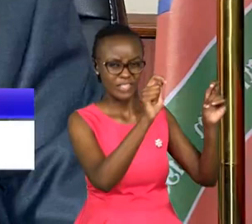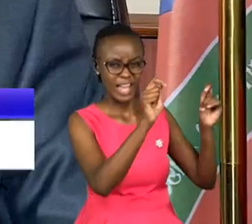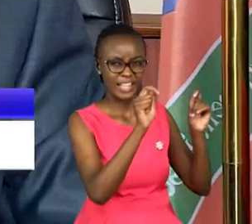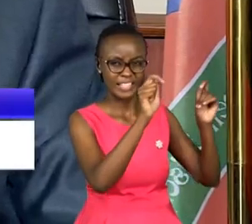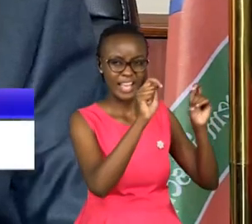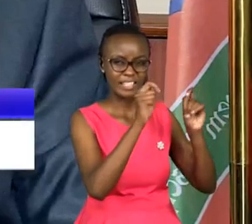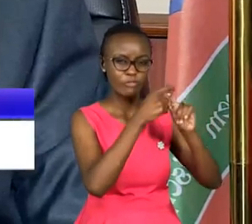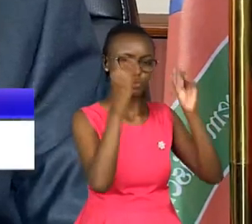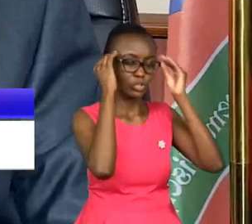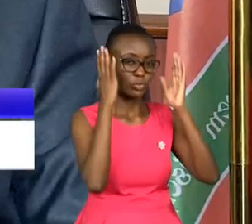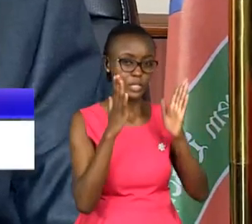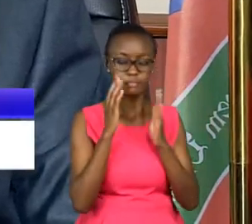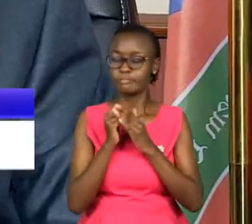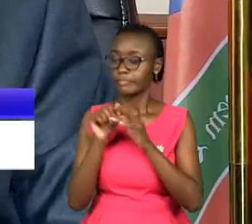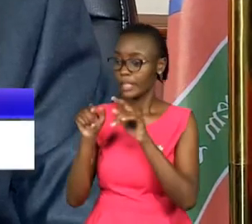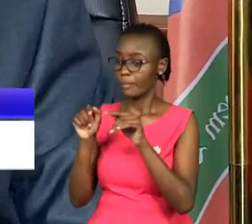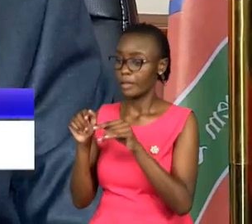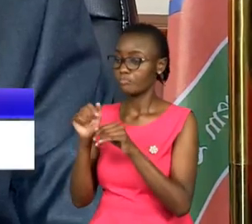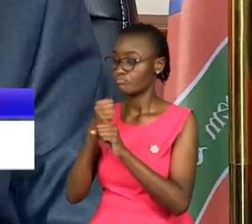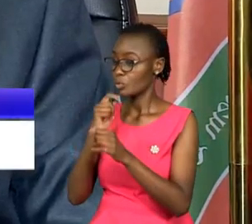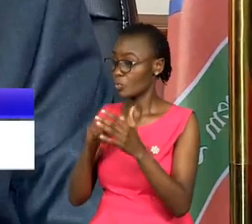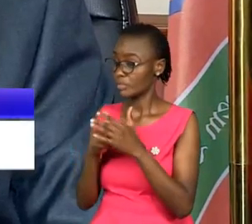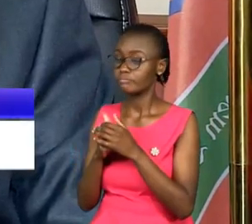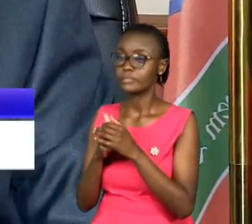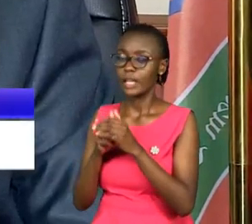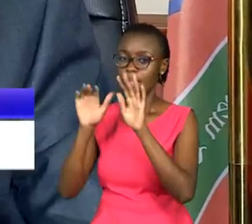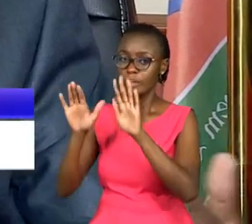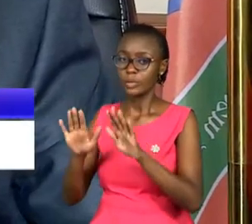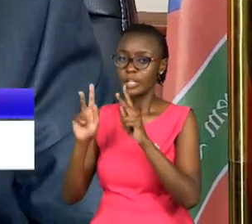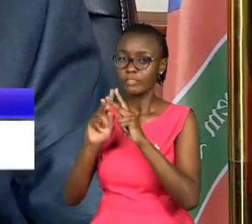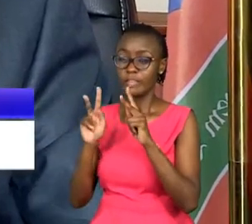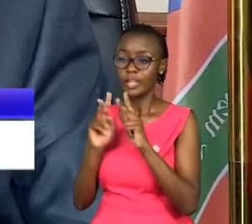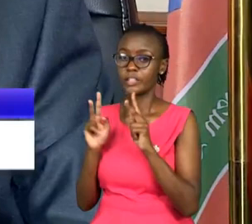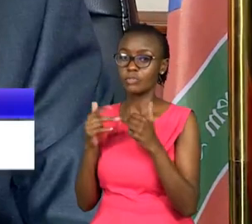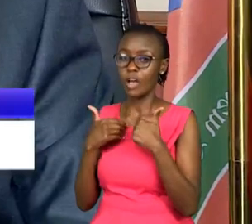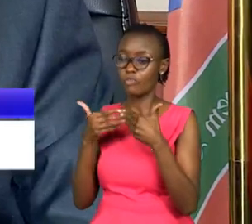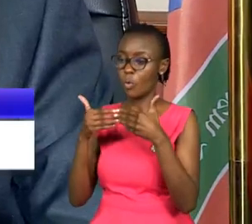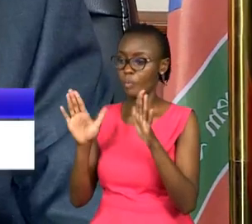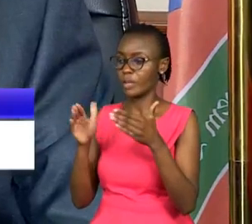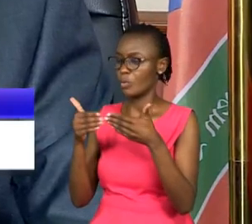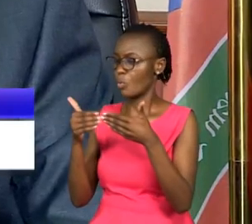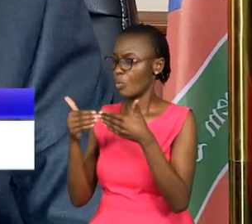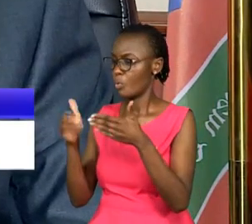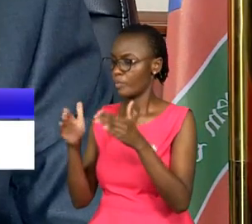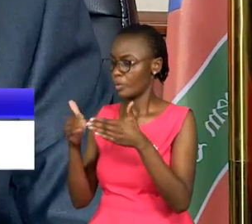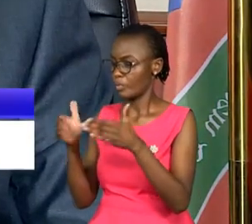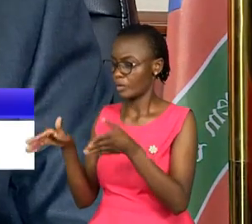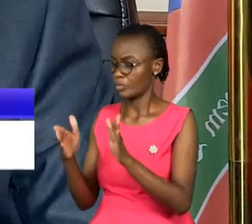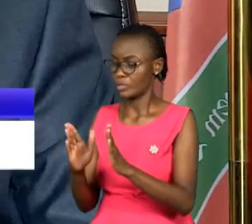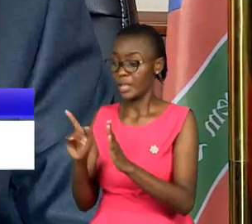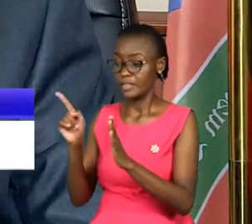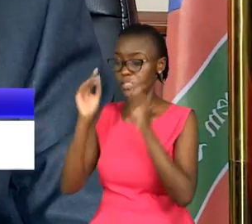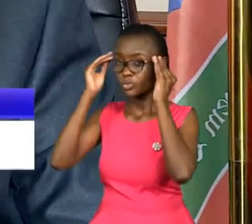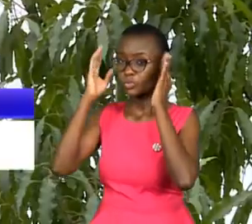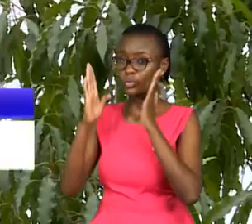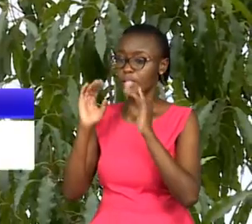thing that you need to do as an institution is always to be able to have open doors so that the students, the